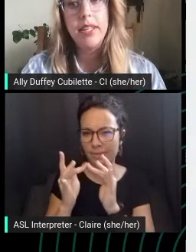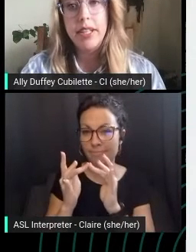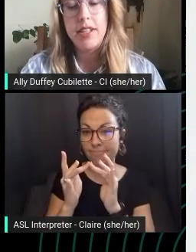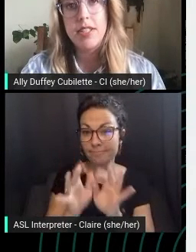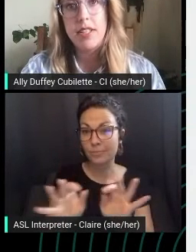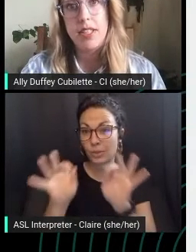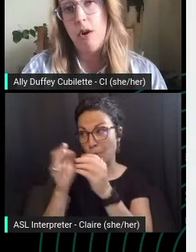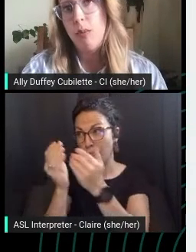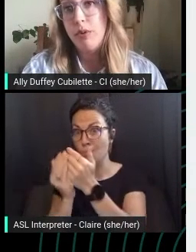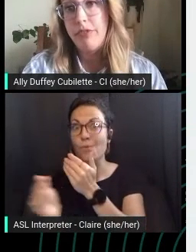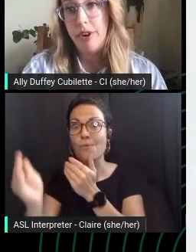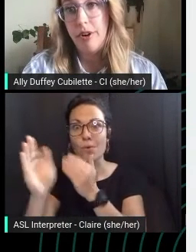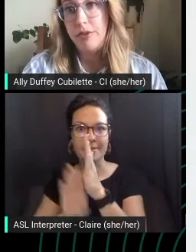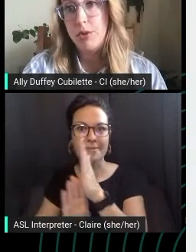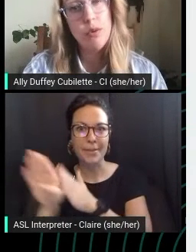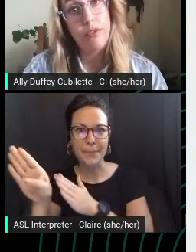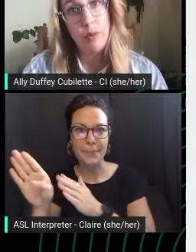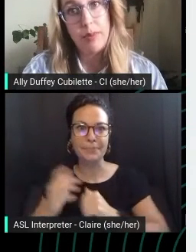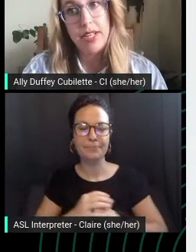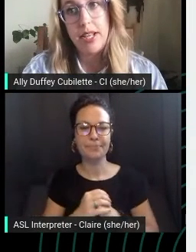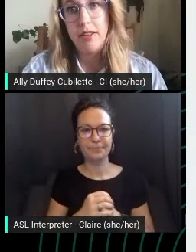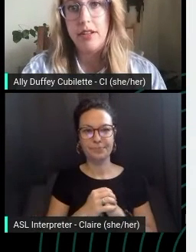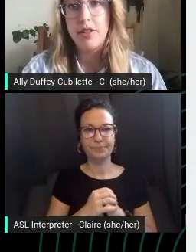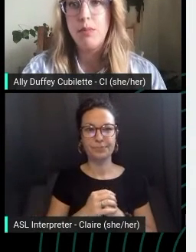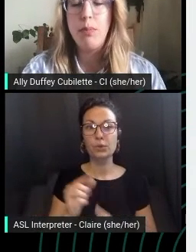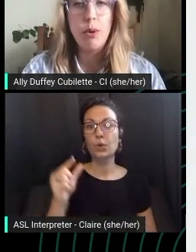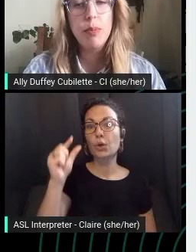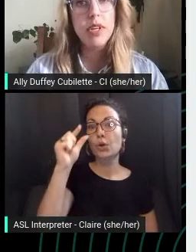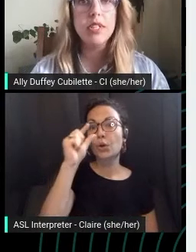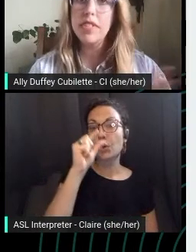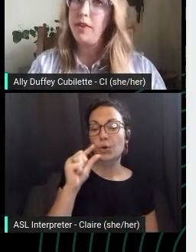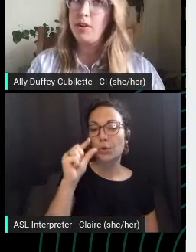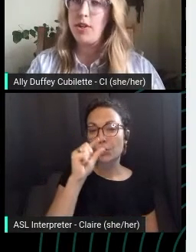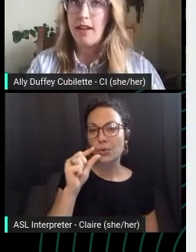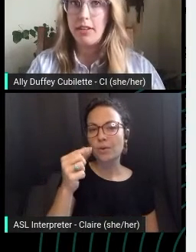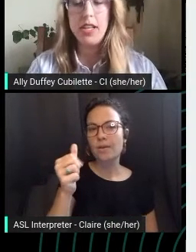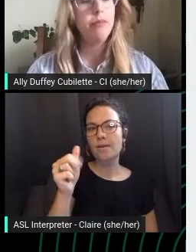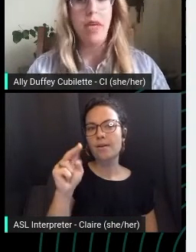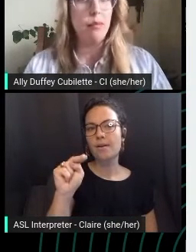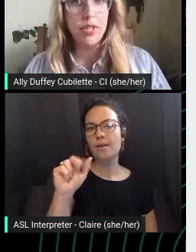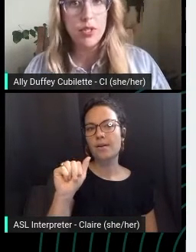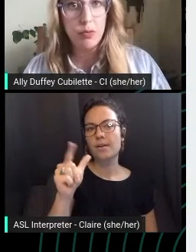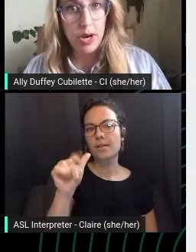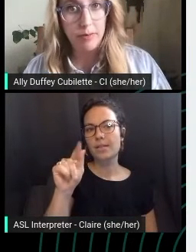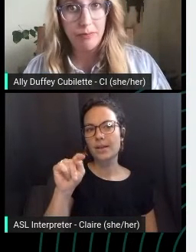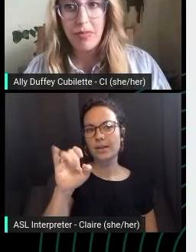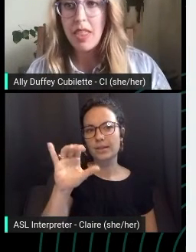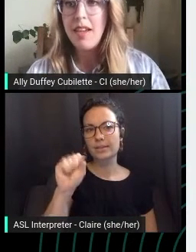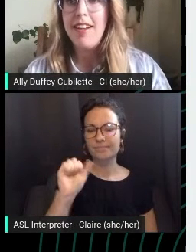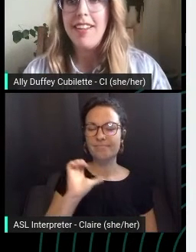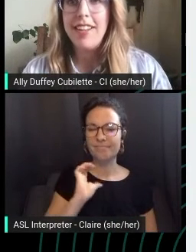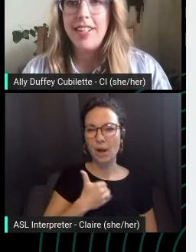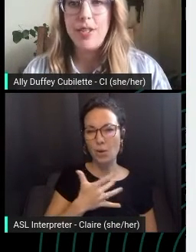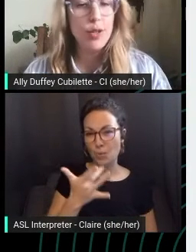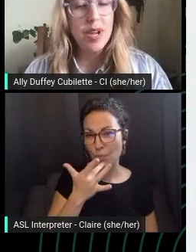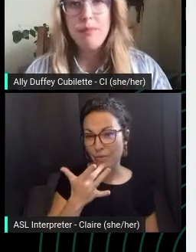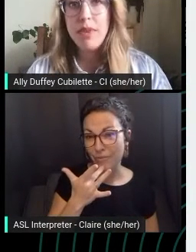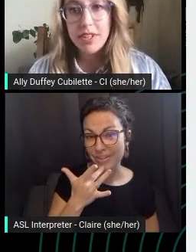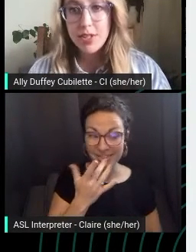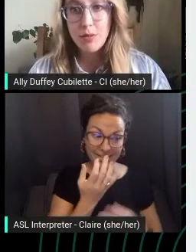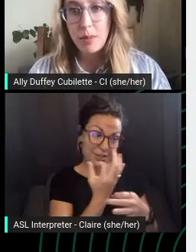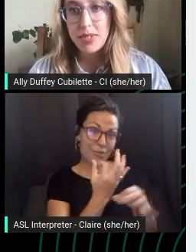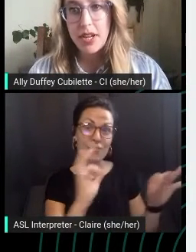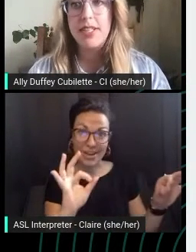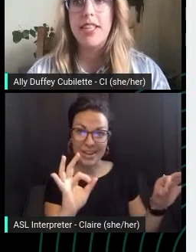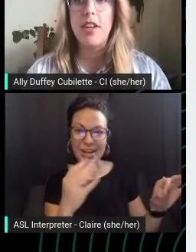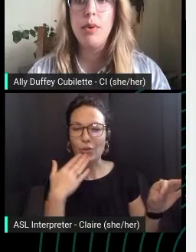Google Analytics is our preferred tool for website analytics, both because of its functionality and because it's free. It's used by